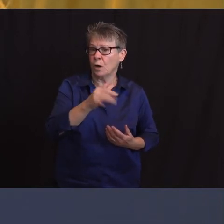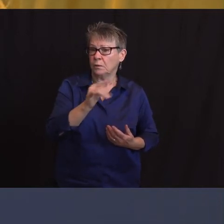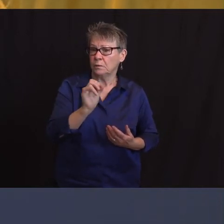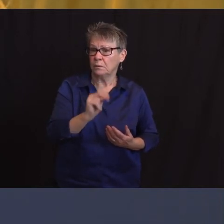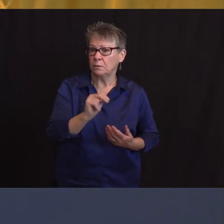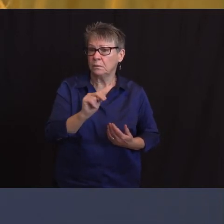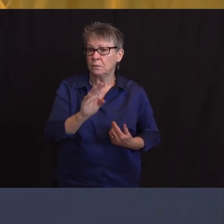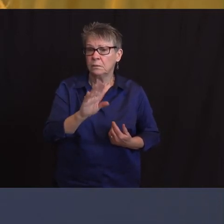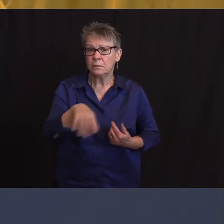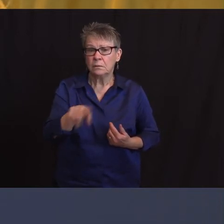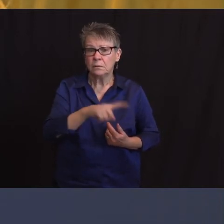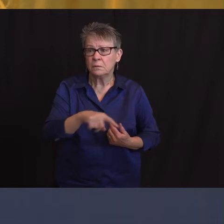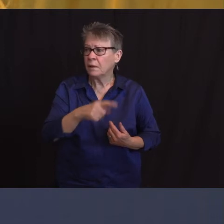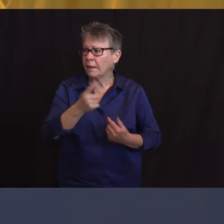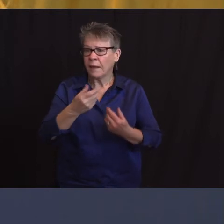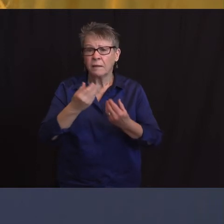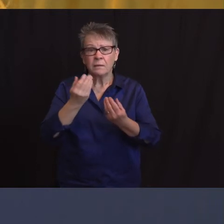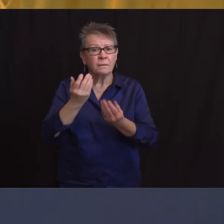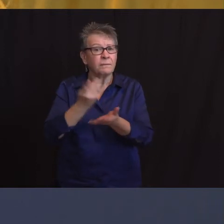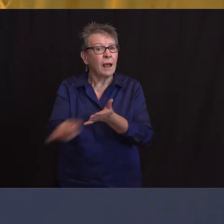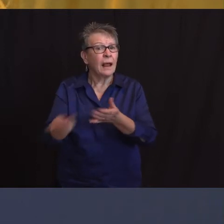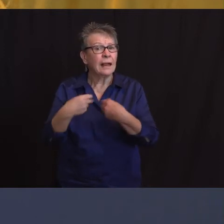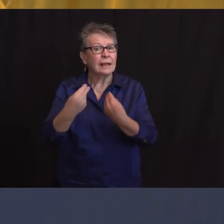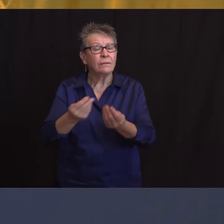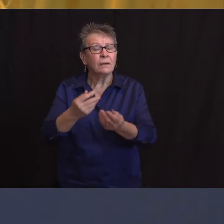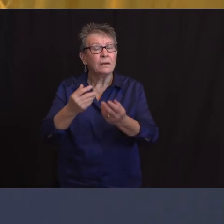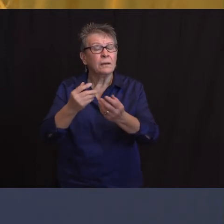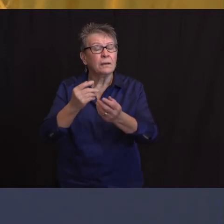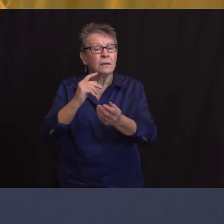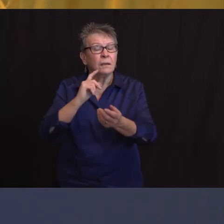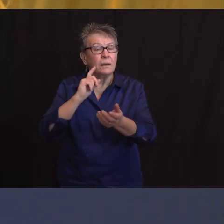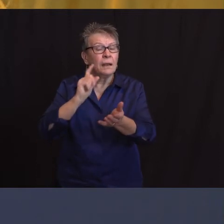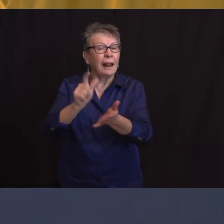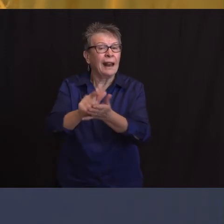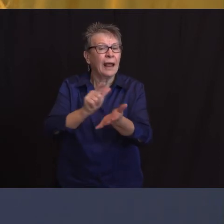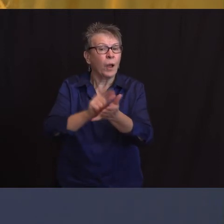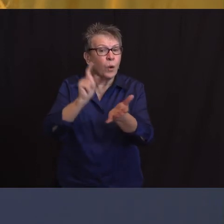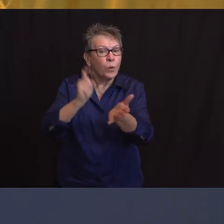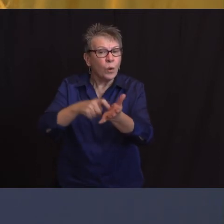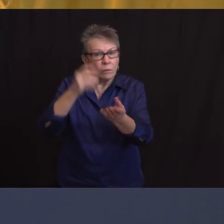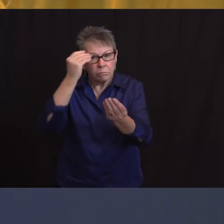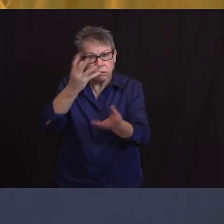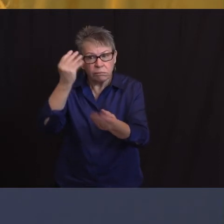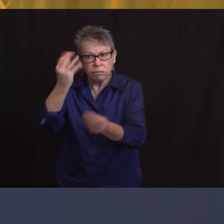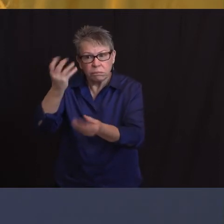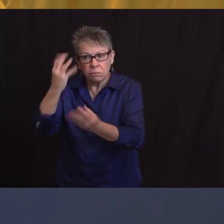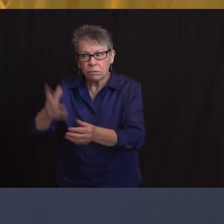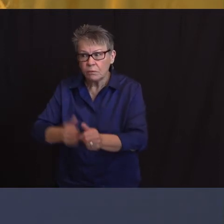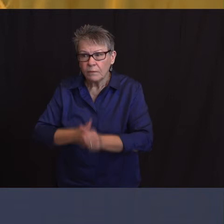look into it. What did you find, and will you require them to hold a properly noticed meeting?